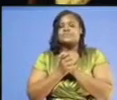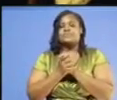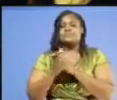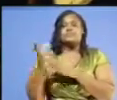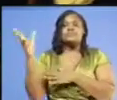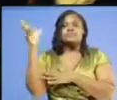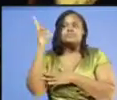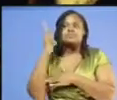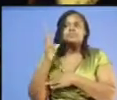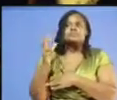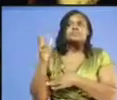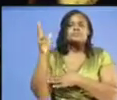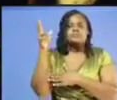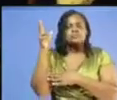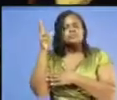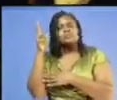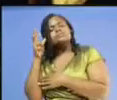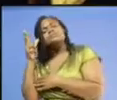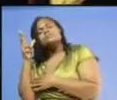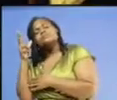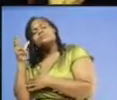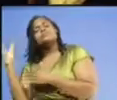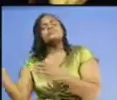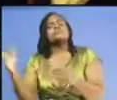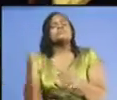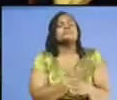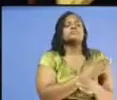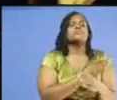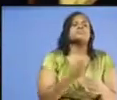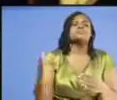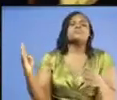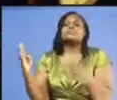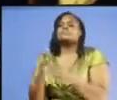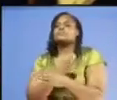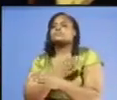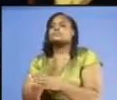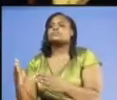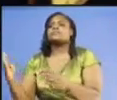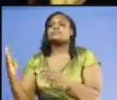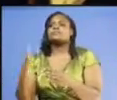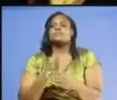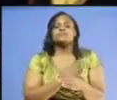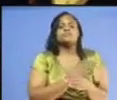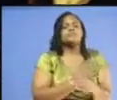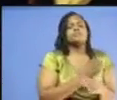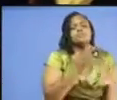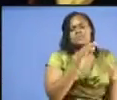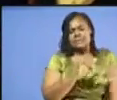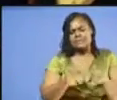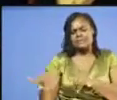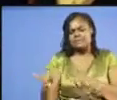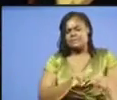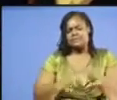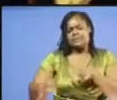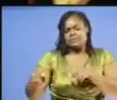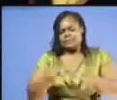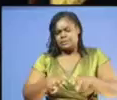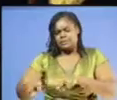Satan, I'm going to ask you, is busy, in acknowledgement of God's sovereign